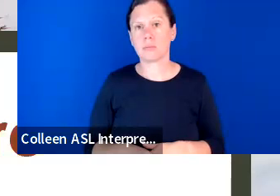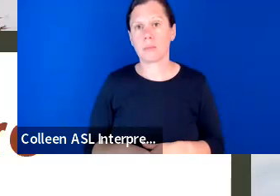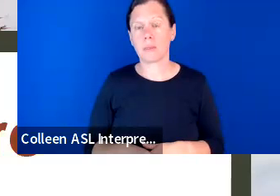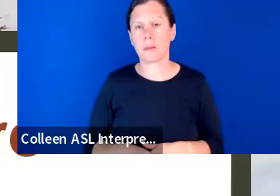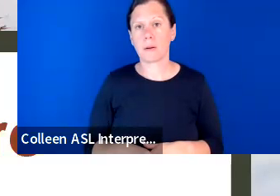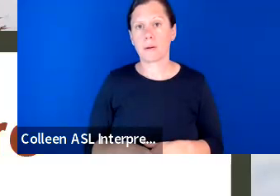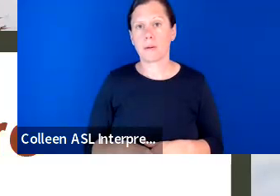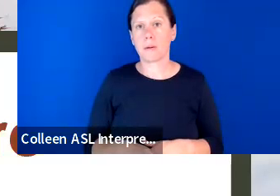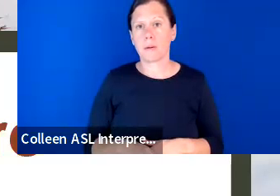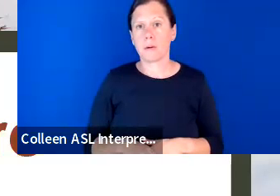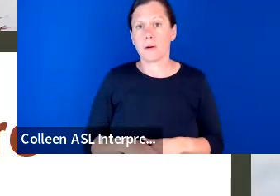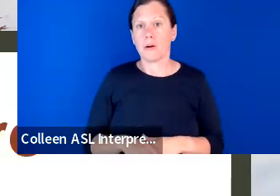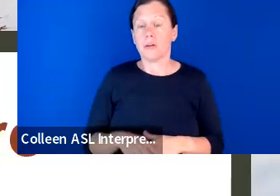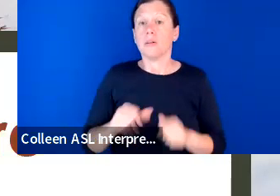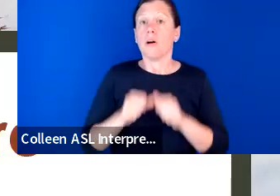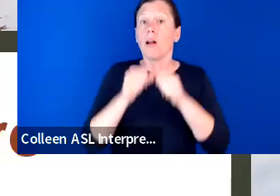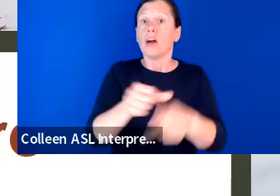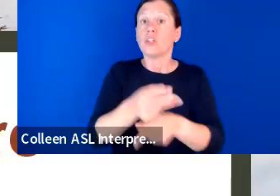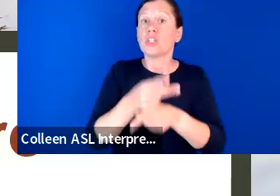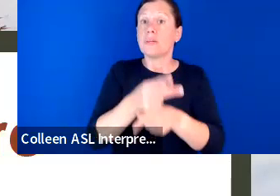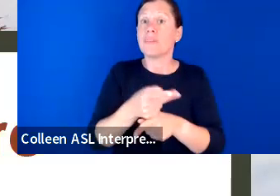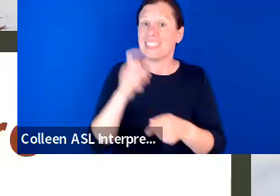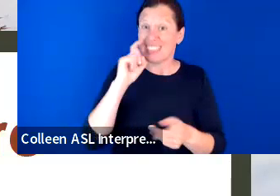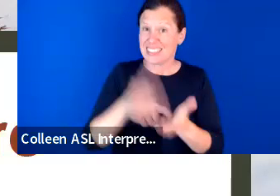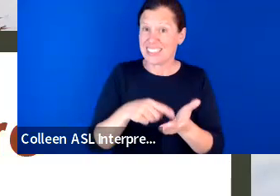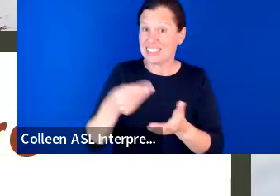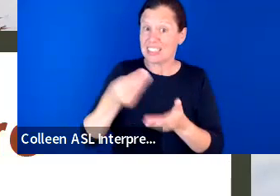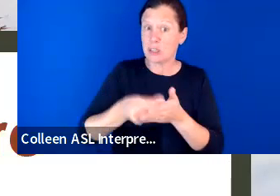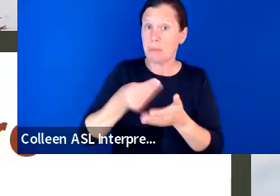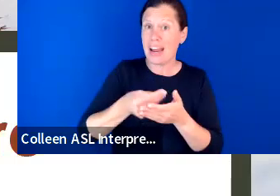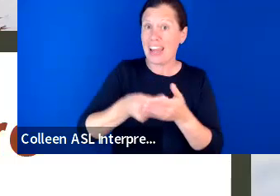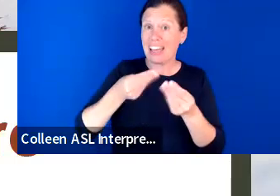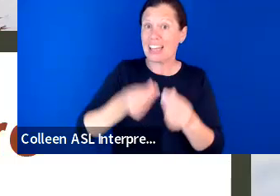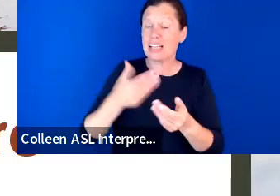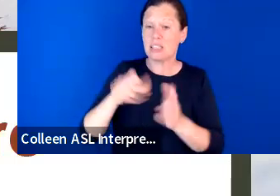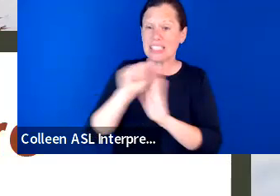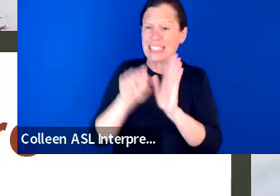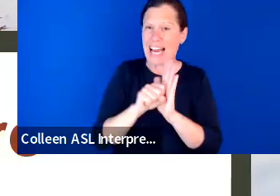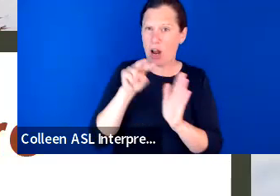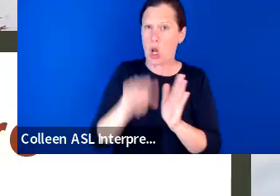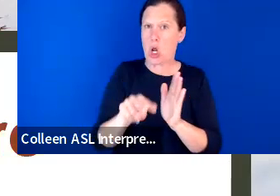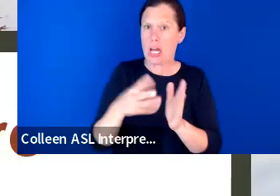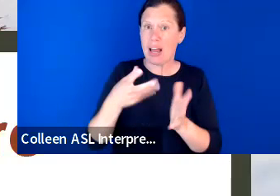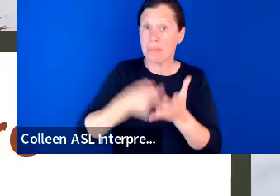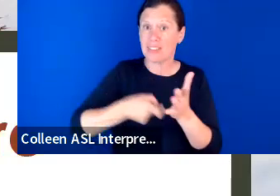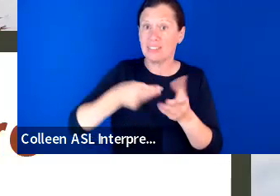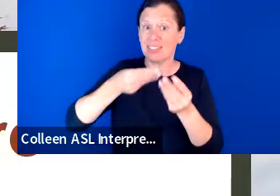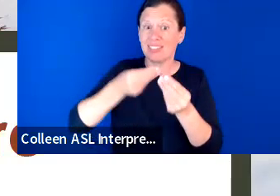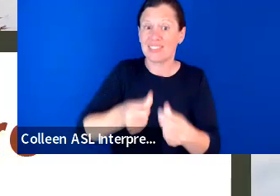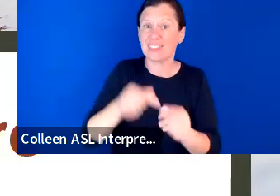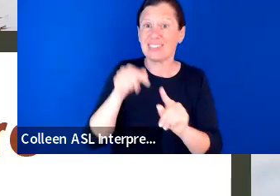Long-term care is a significant driver of state budgets and accounts for roughly 6.6% of Washington's state budget.